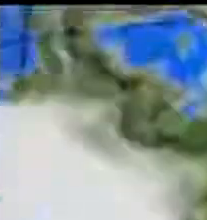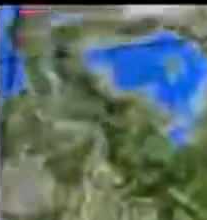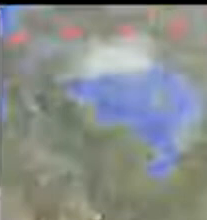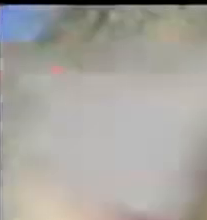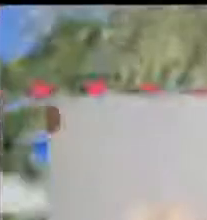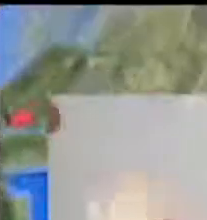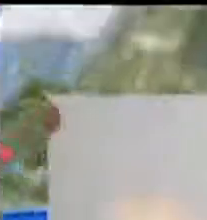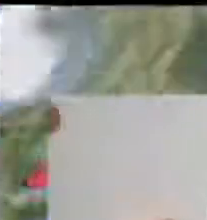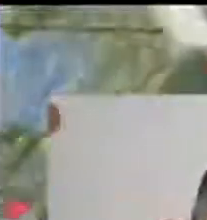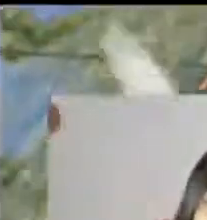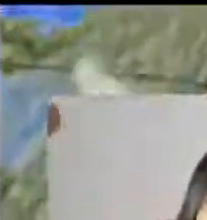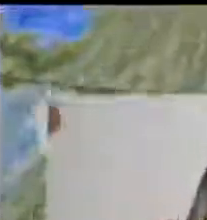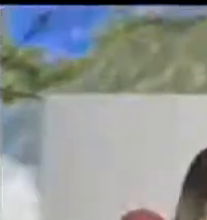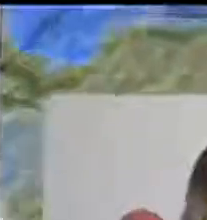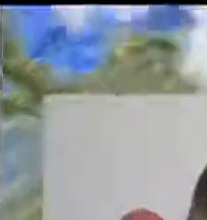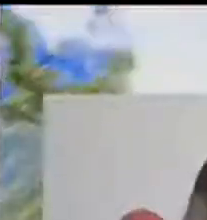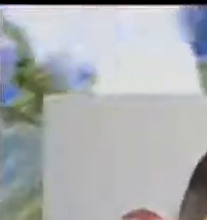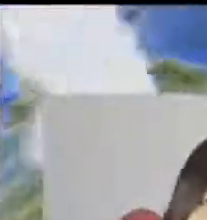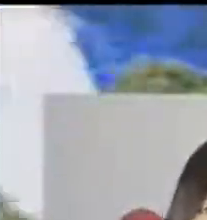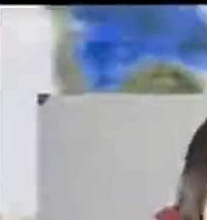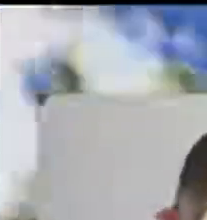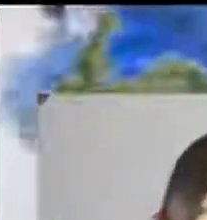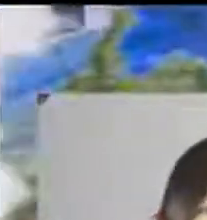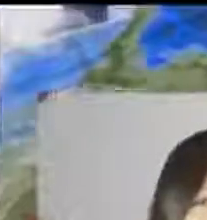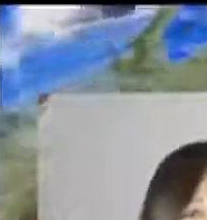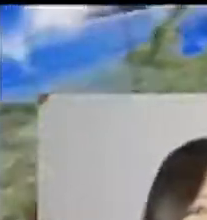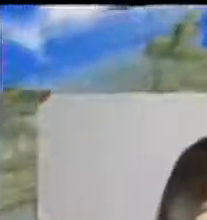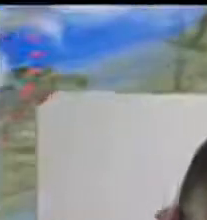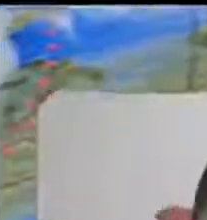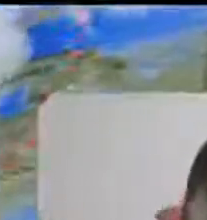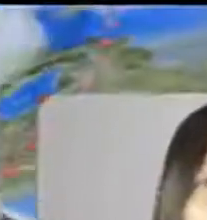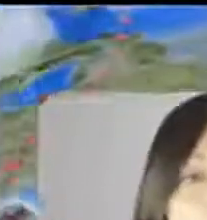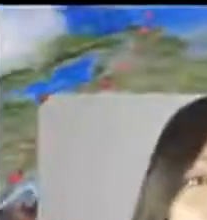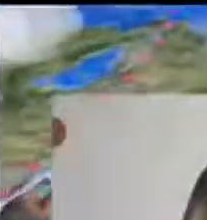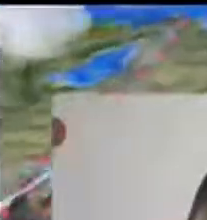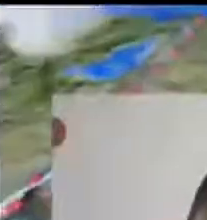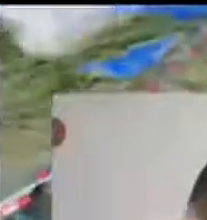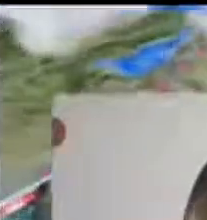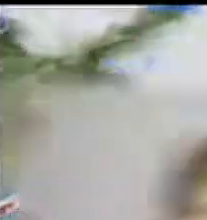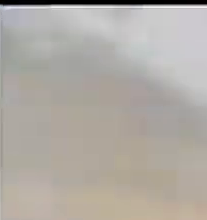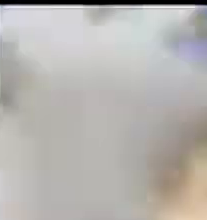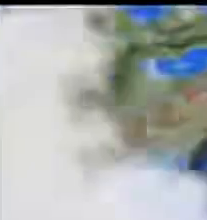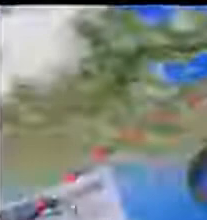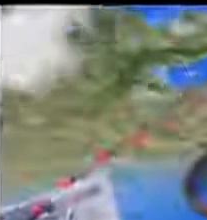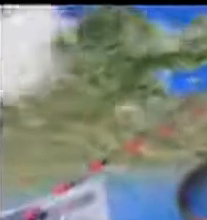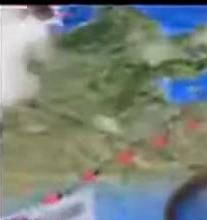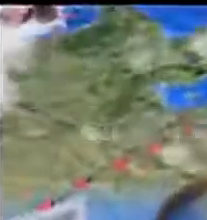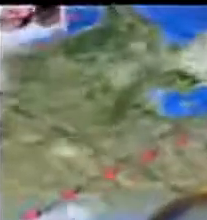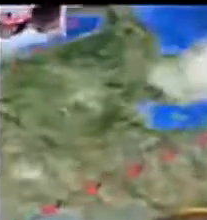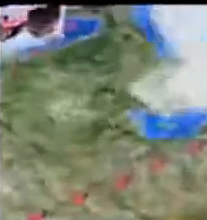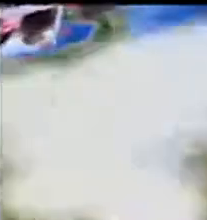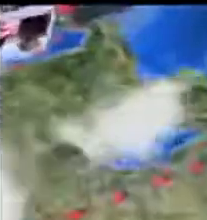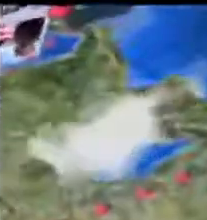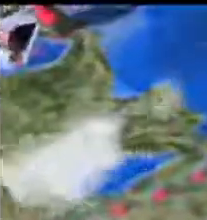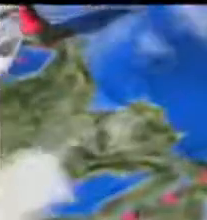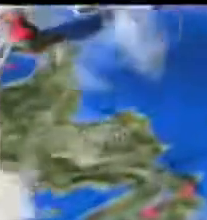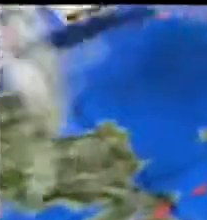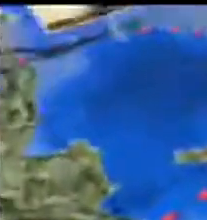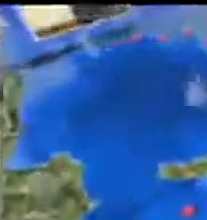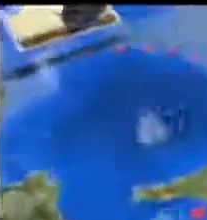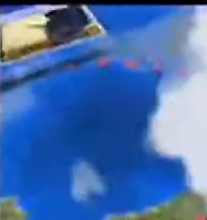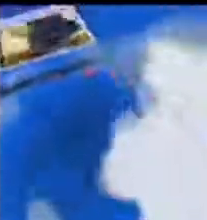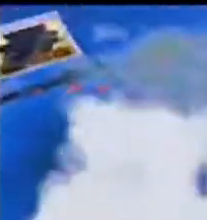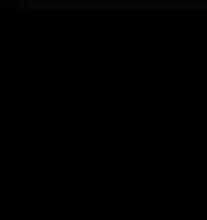long. Shades of this motel keeping me in bed, reading the news, just trying